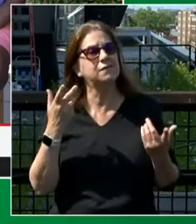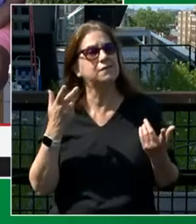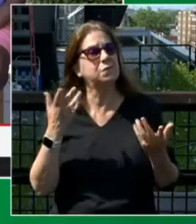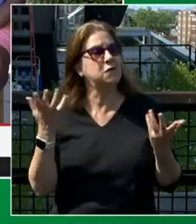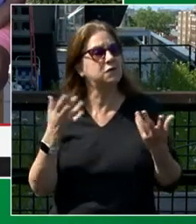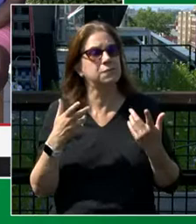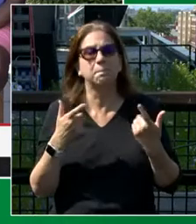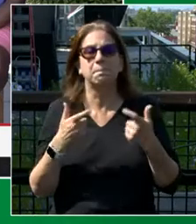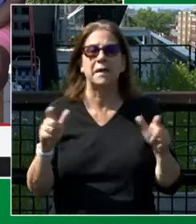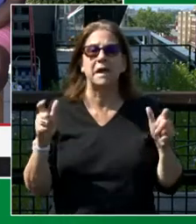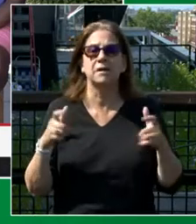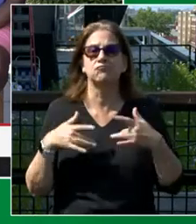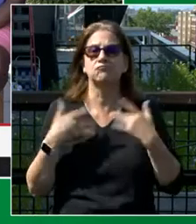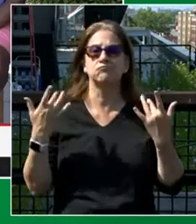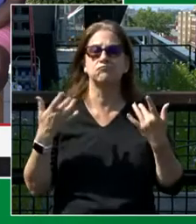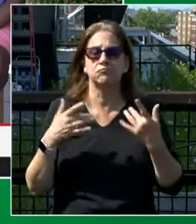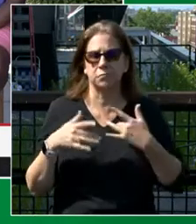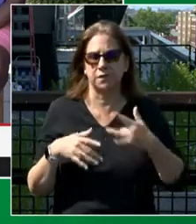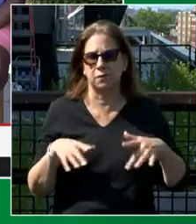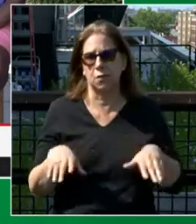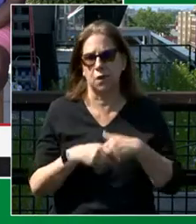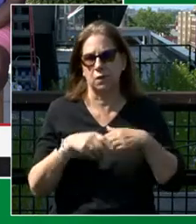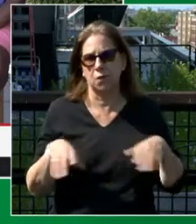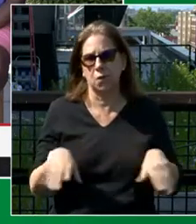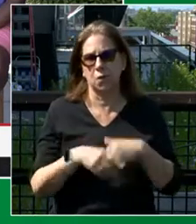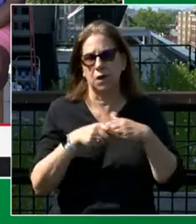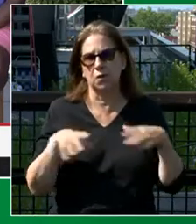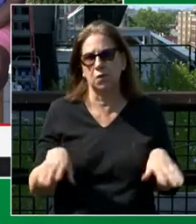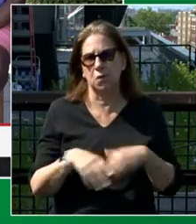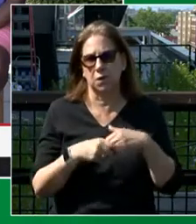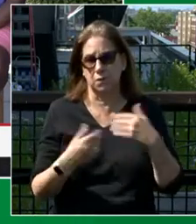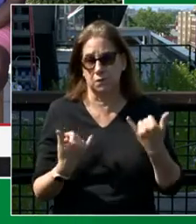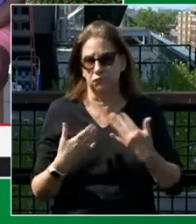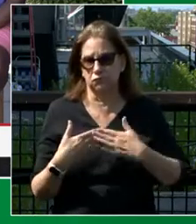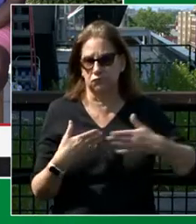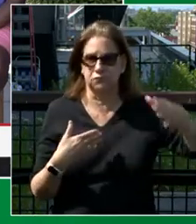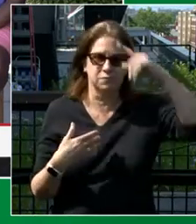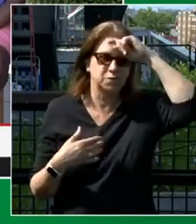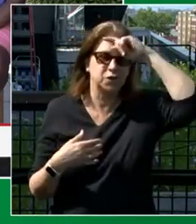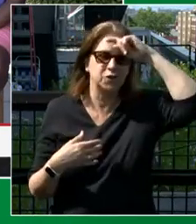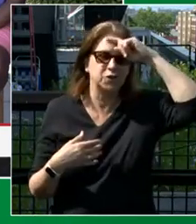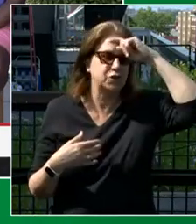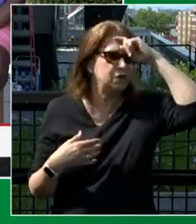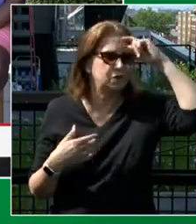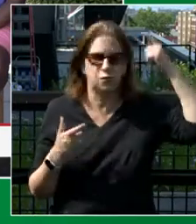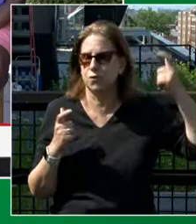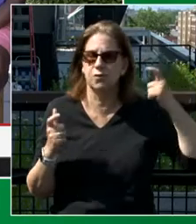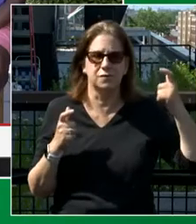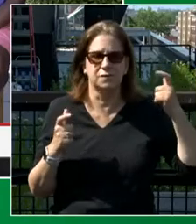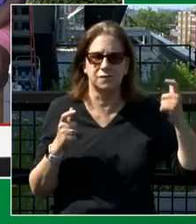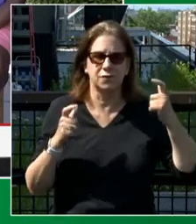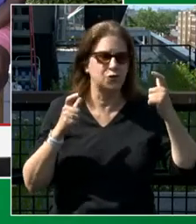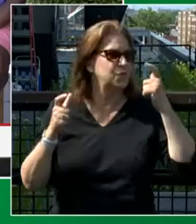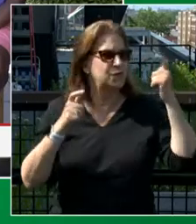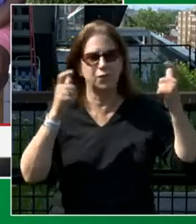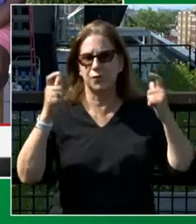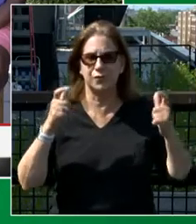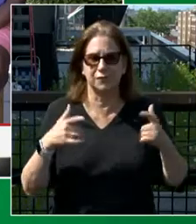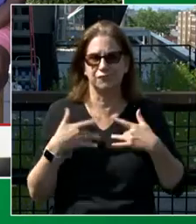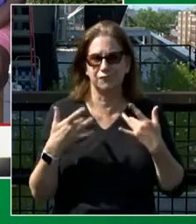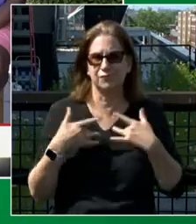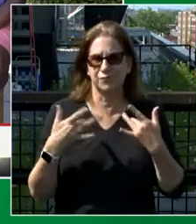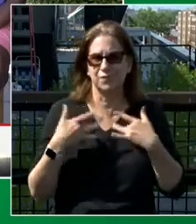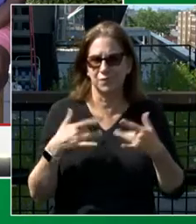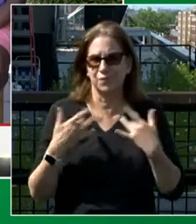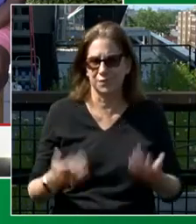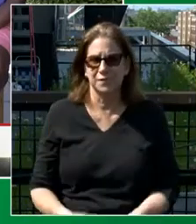like you said, that experience that you have that again, like kind of is a mile marker for you, just because everybody wants to be out of this. Yes. Right? We all